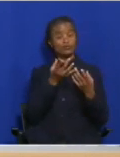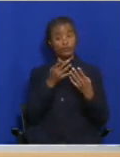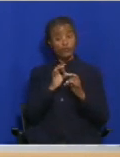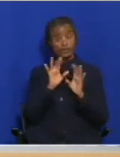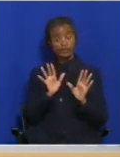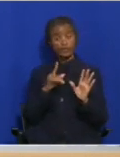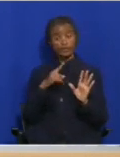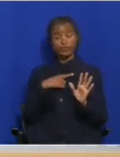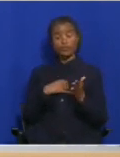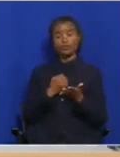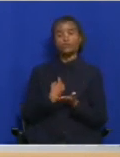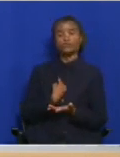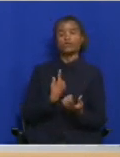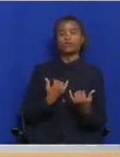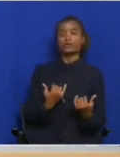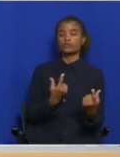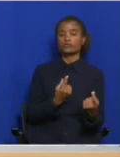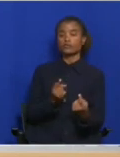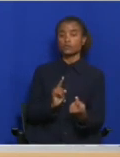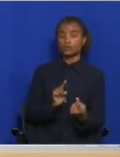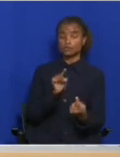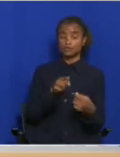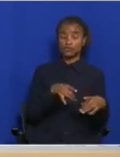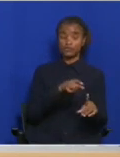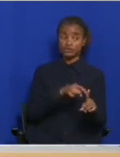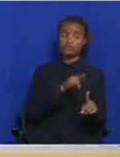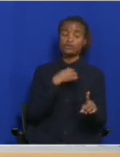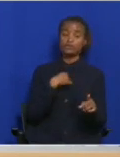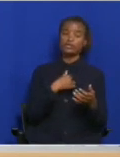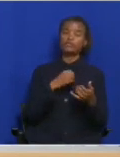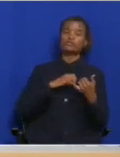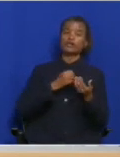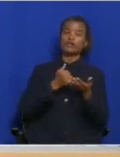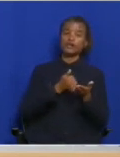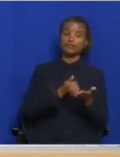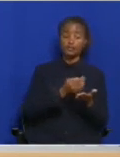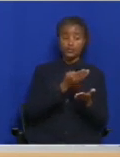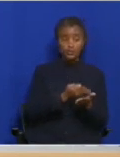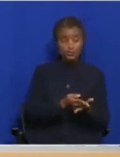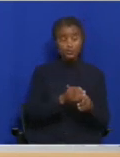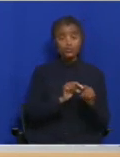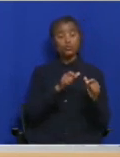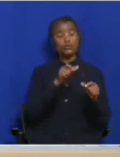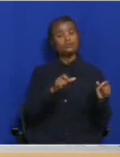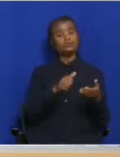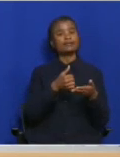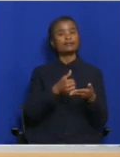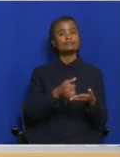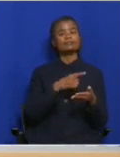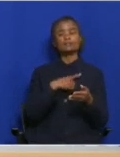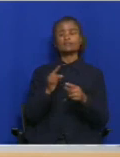to be helpful to you, Chair, and the commissioners by engaging the debate and giving as cogent an answer as I